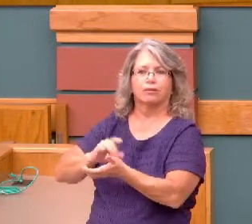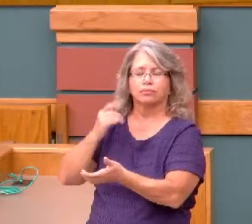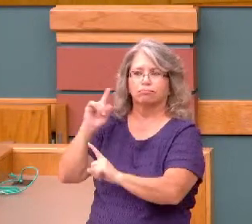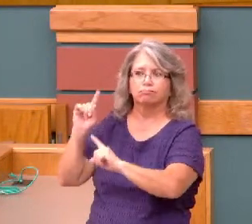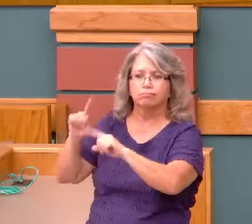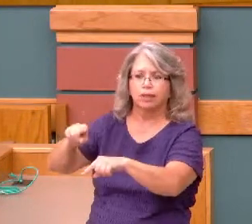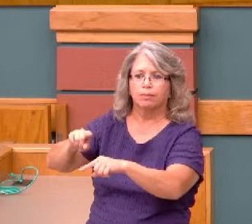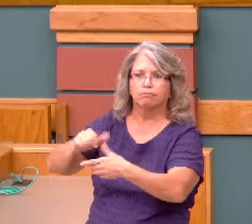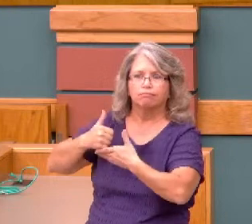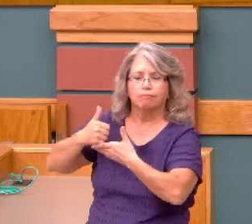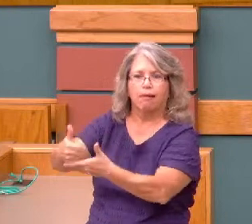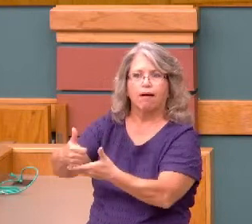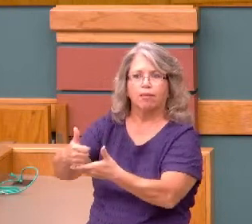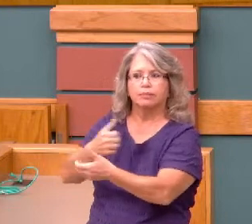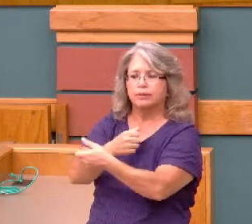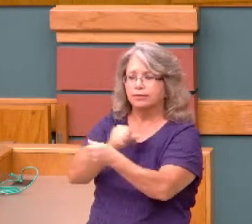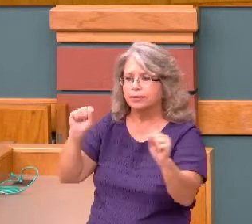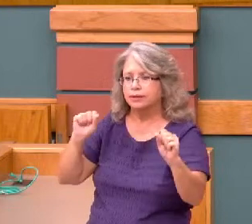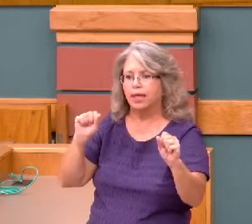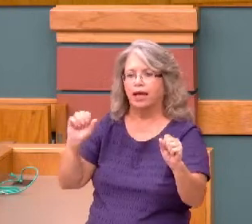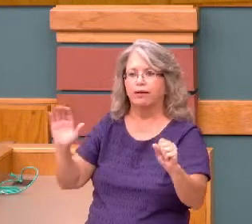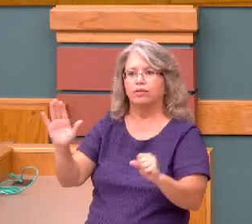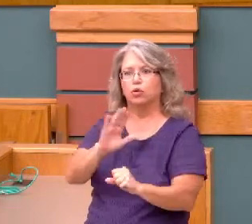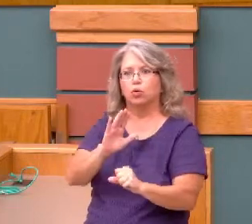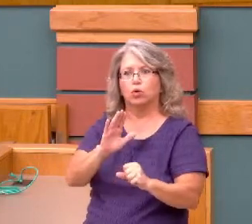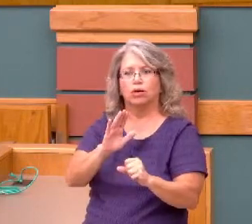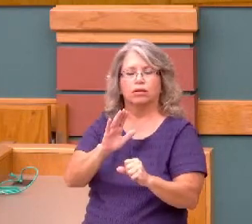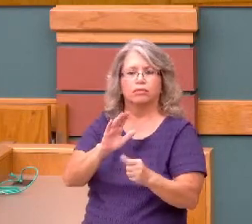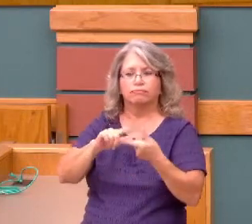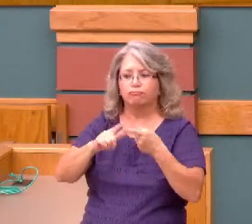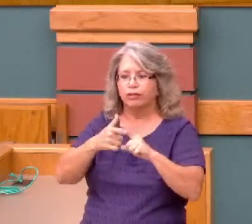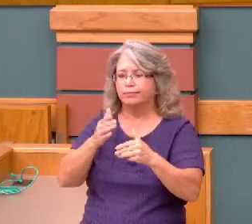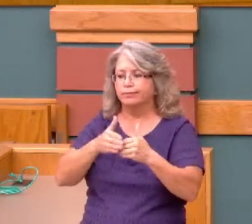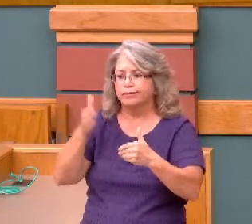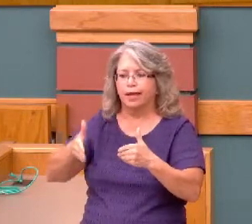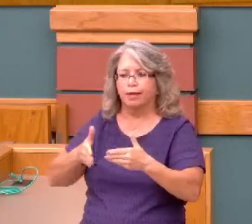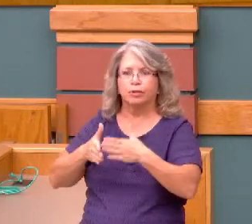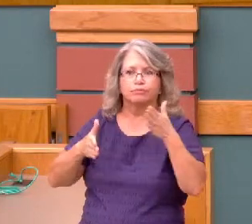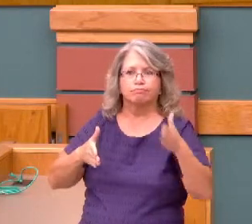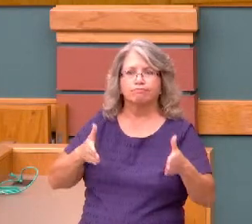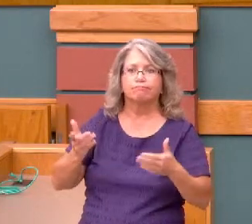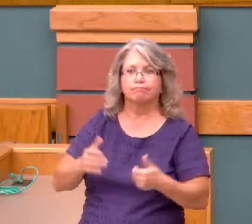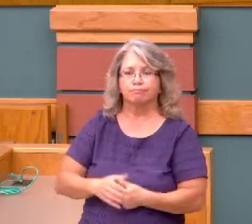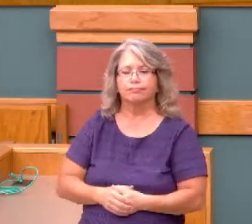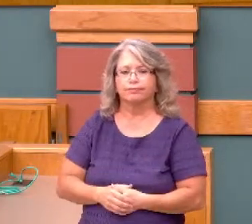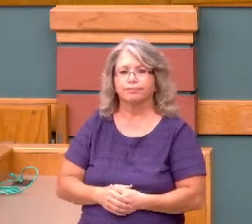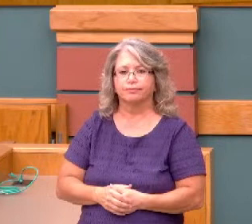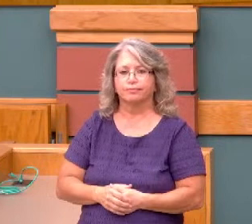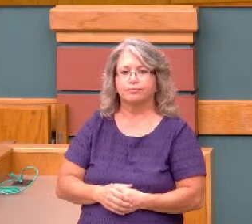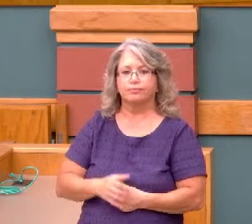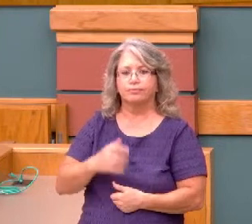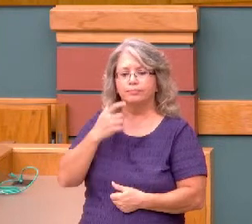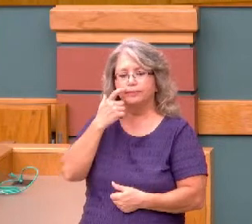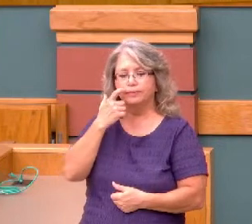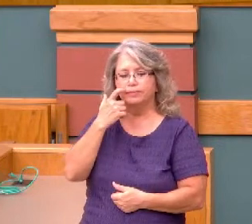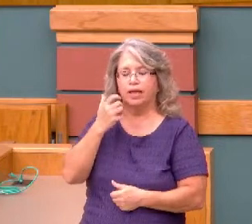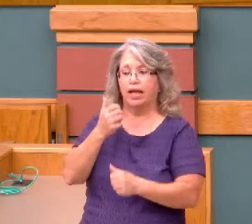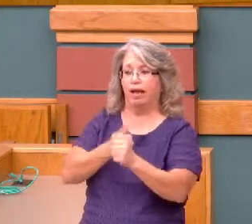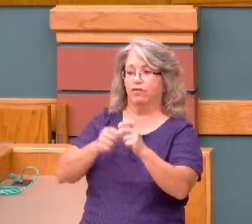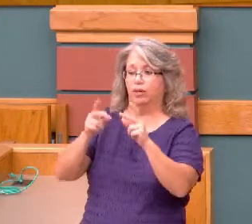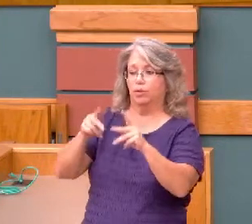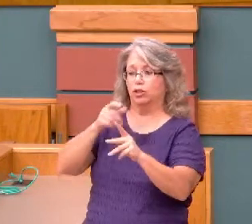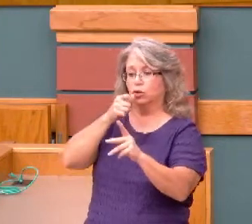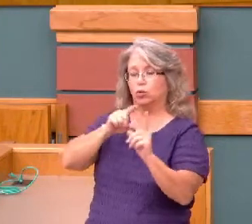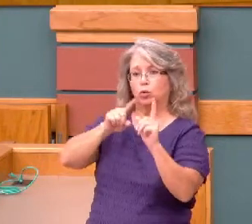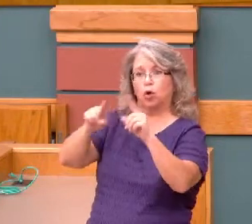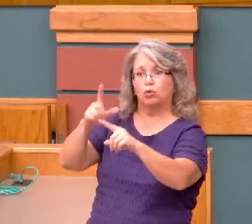save your Nueces County neighbors. And every person treated there, I believe, and the doctors believe, are